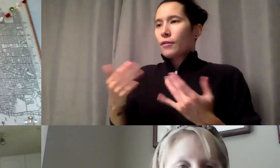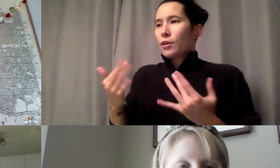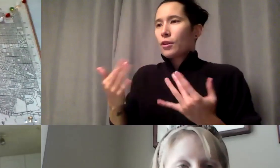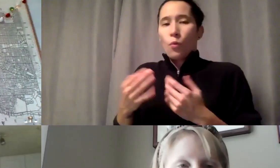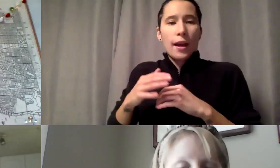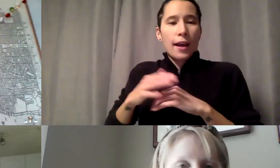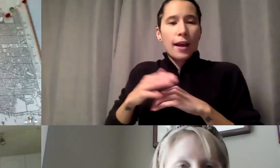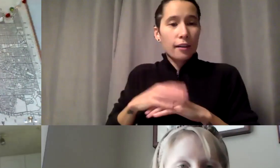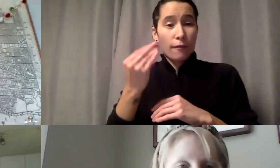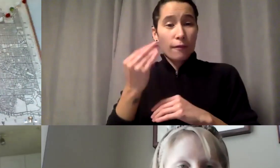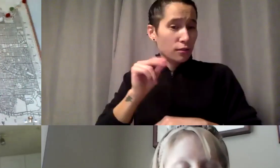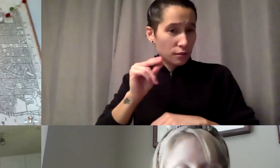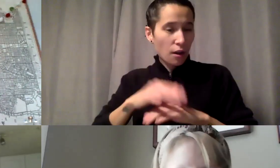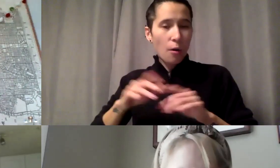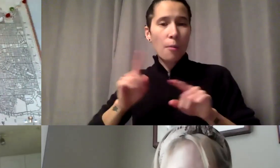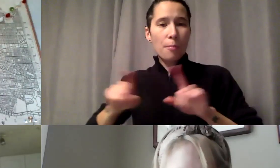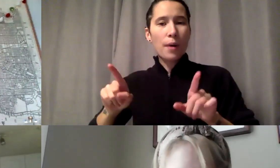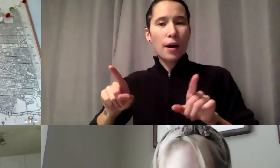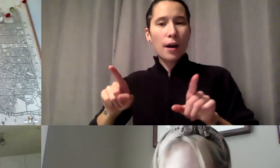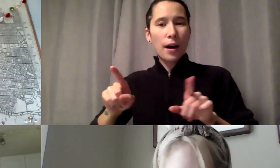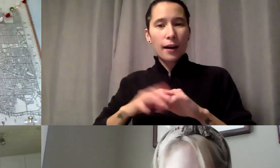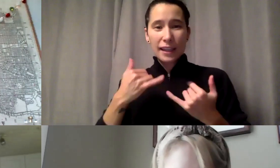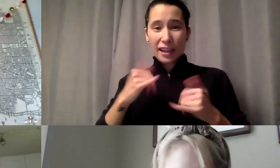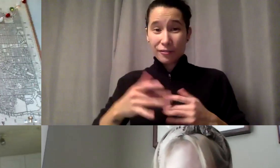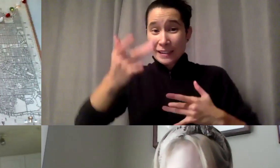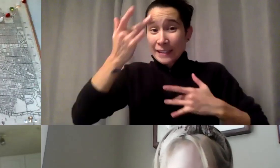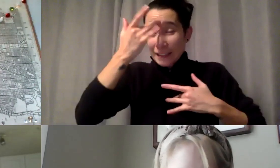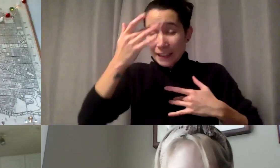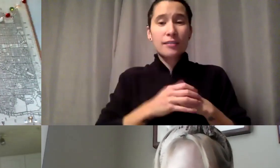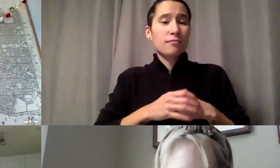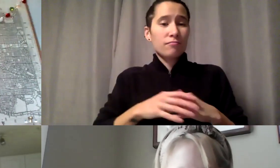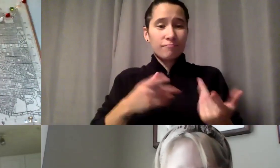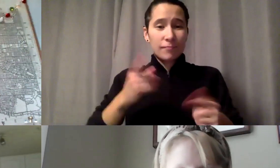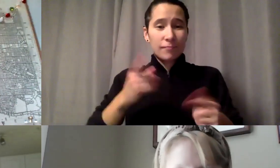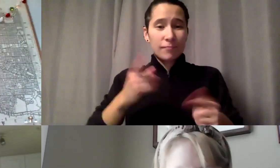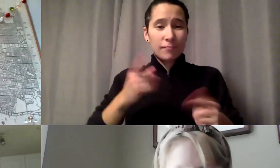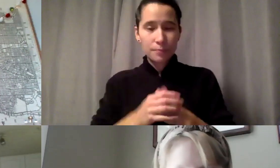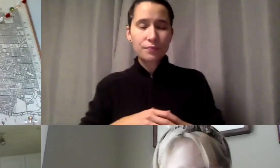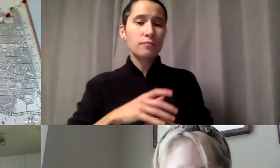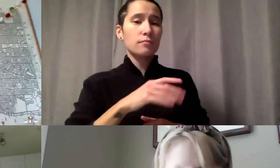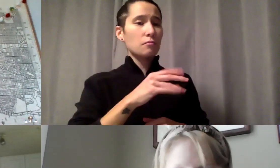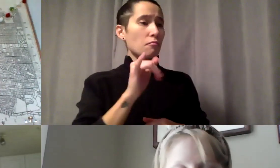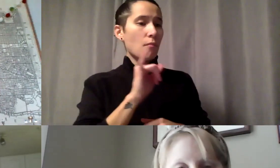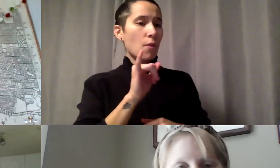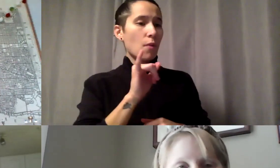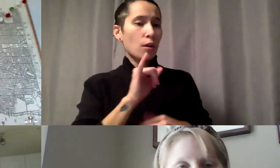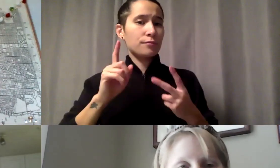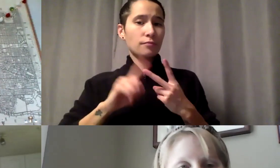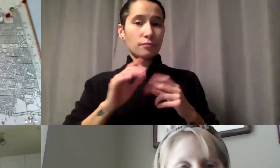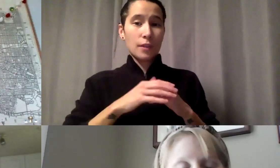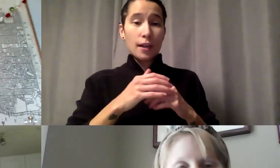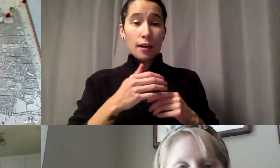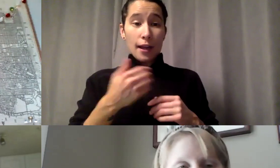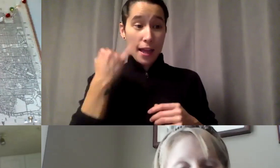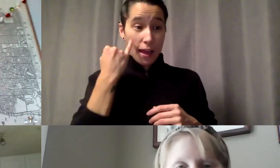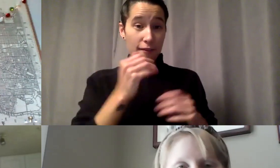play. Okay, and then if there's a participant who lives at a house with someone who's tested positive for COVID, can they be there?